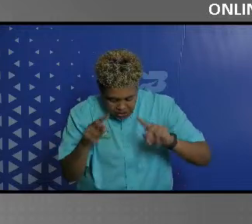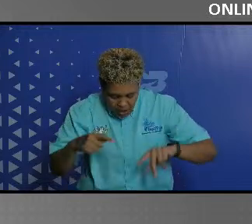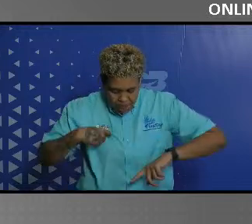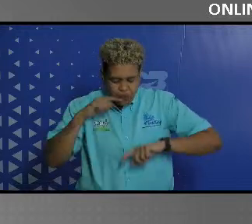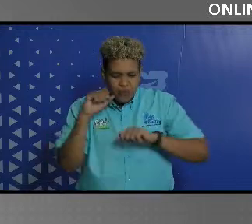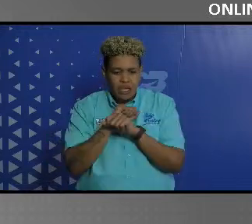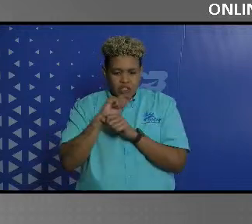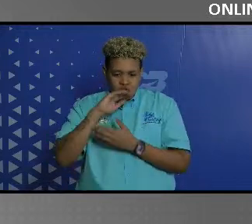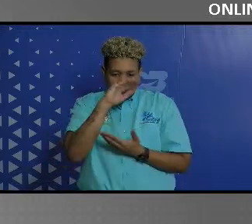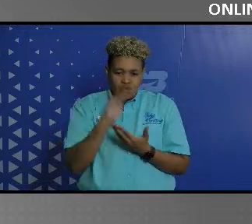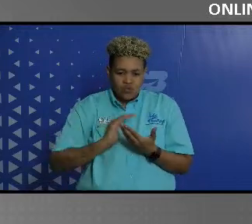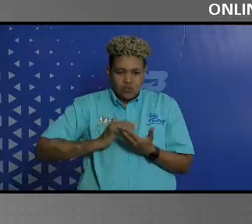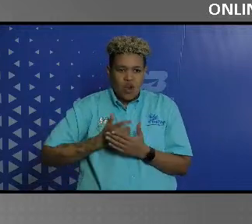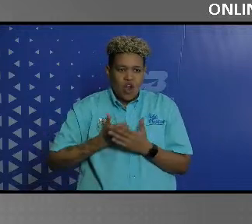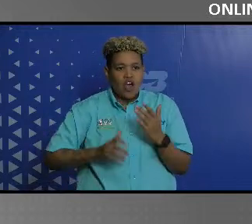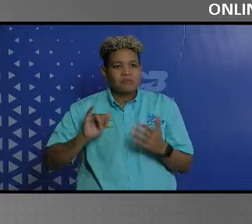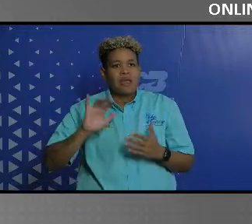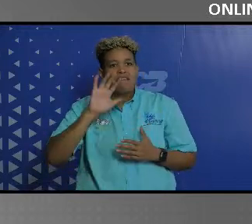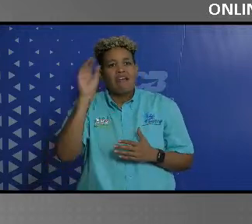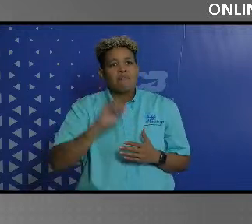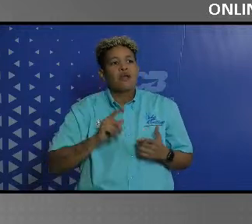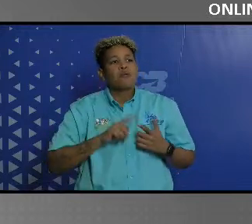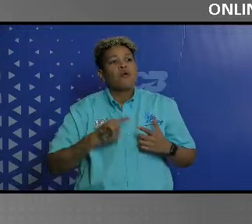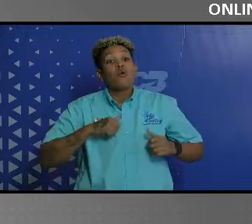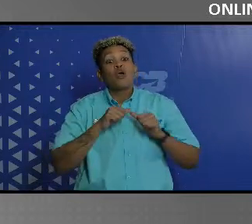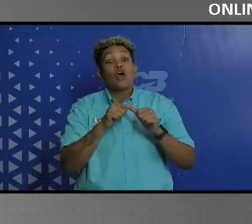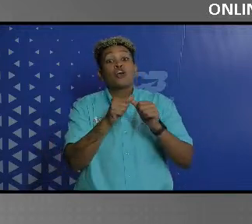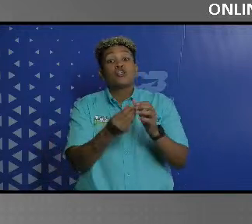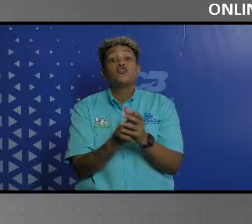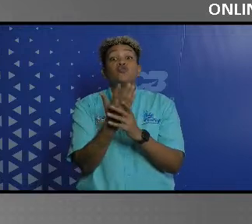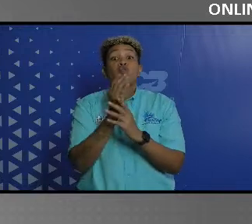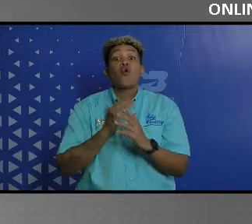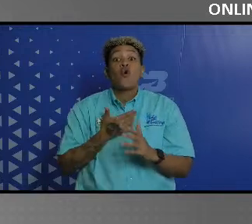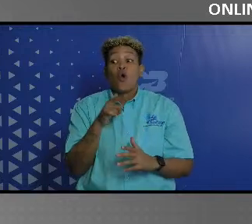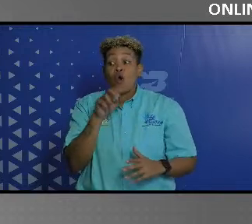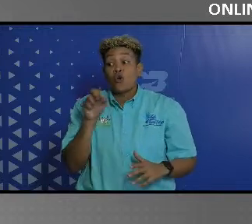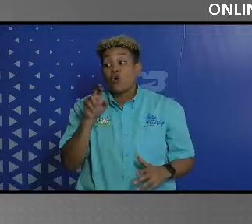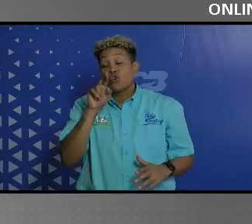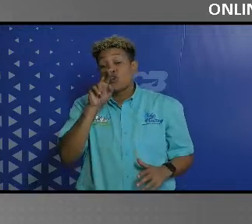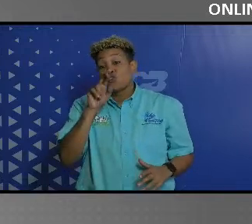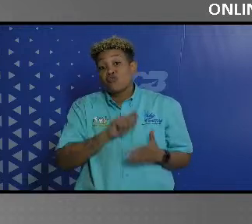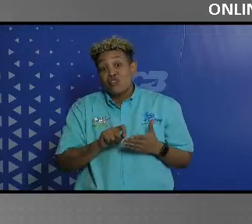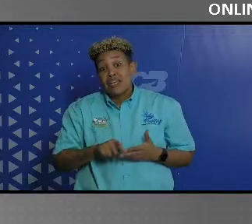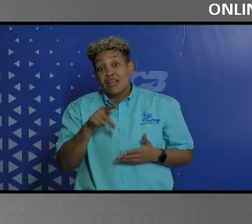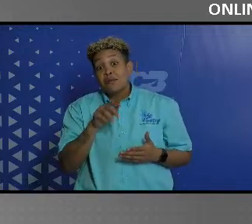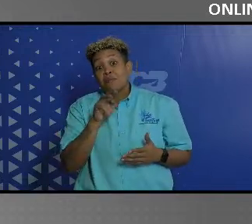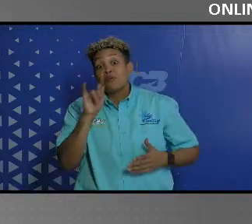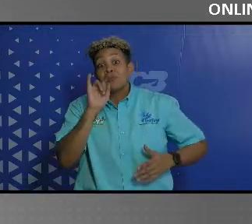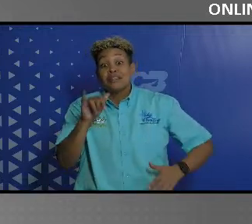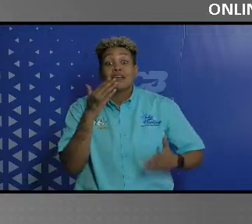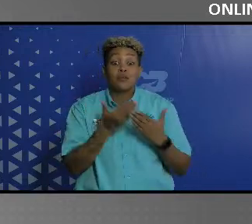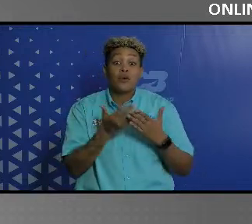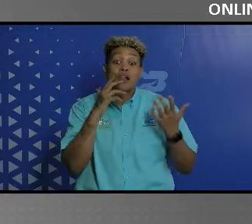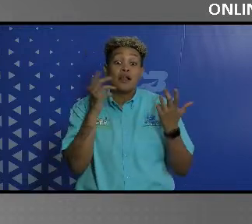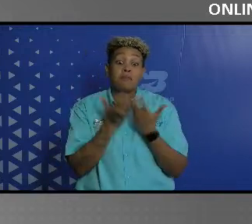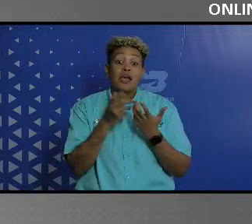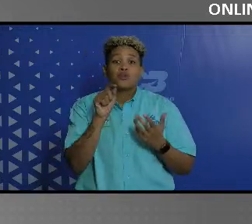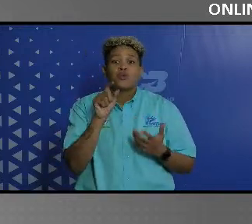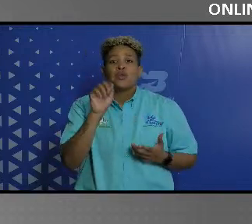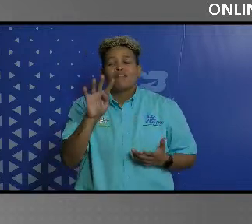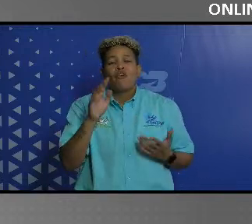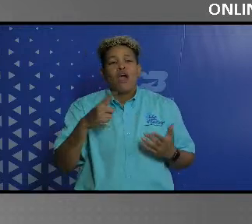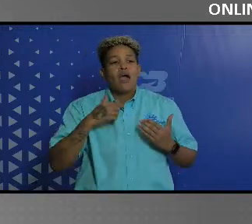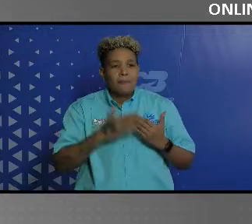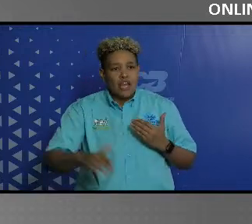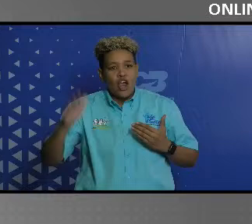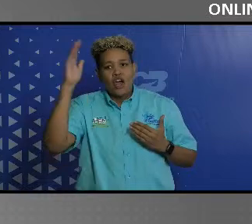actually reduced our cost 5%, and we continue to grow our gross written premiums. That bodes well for us into 2024 and